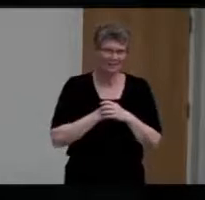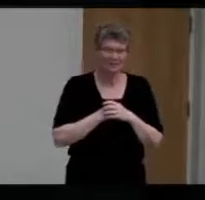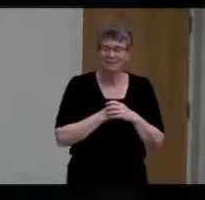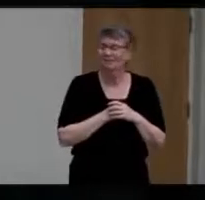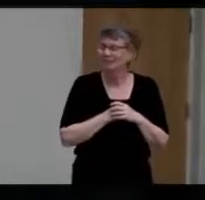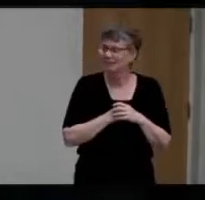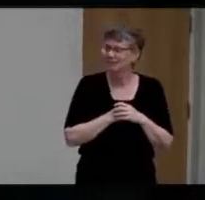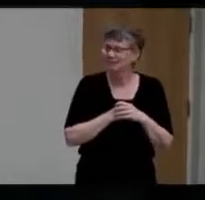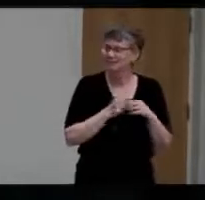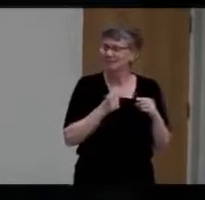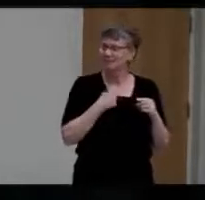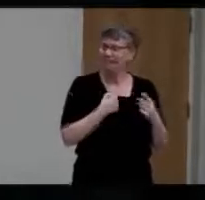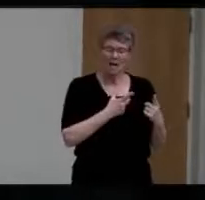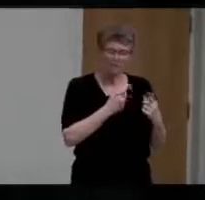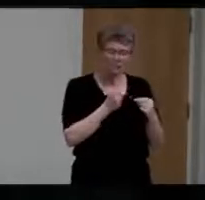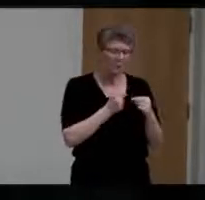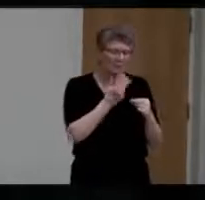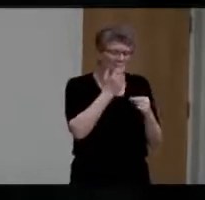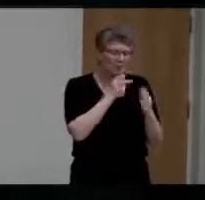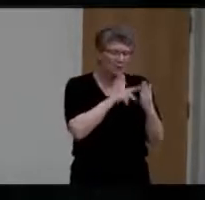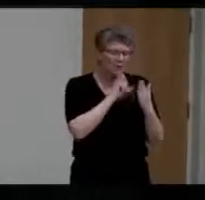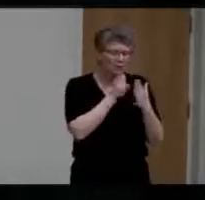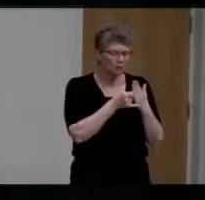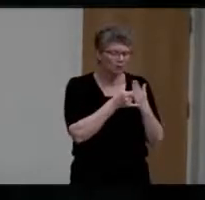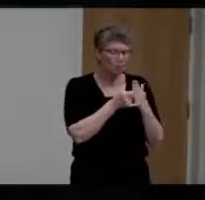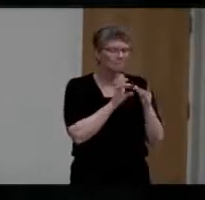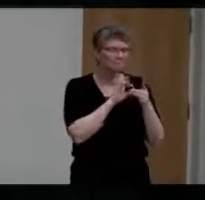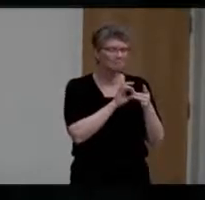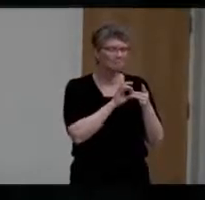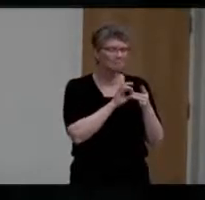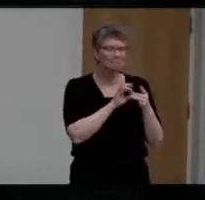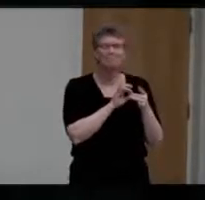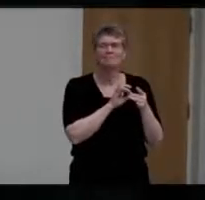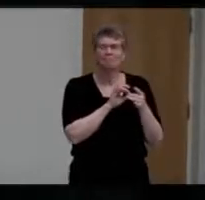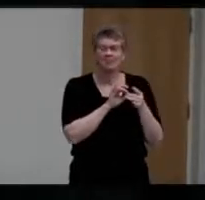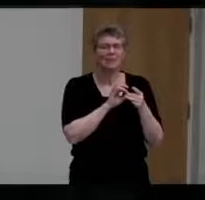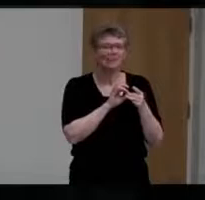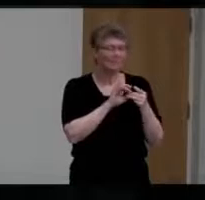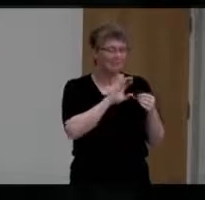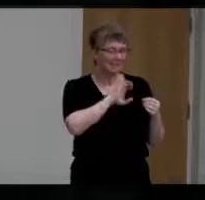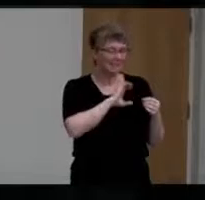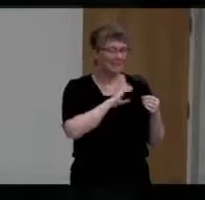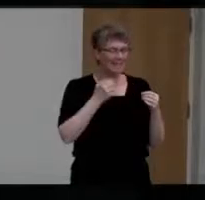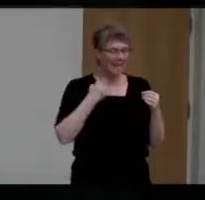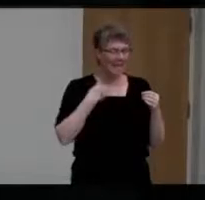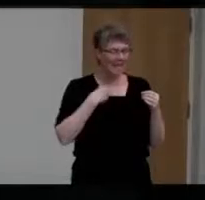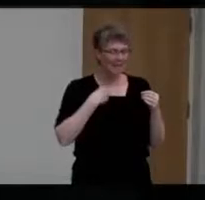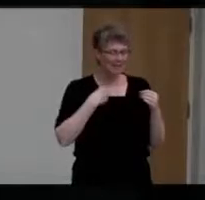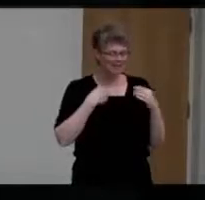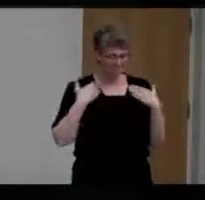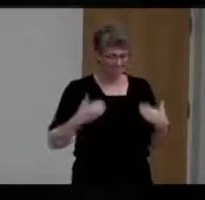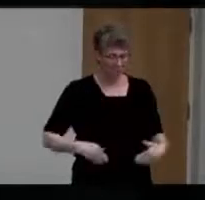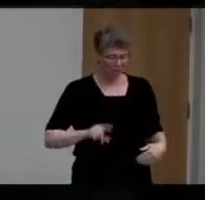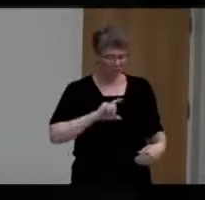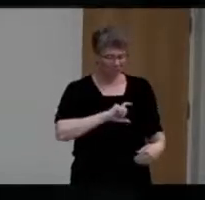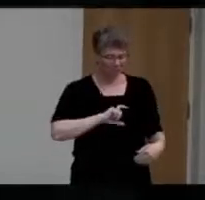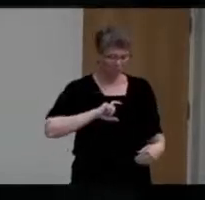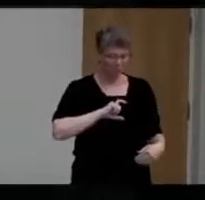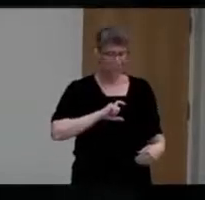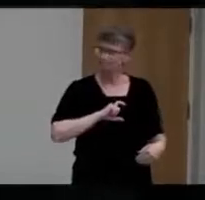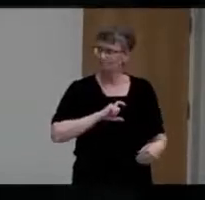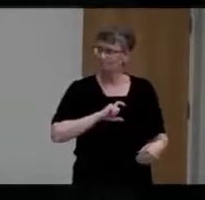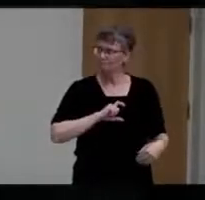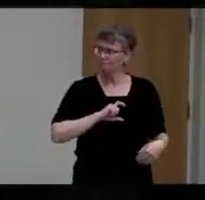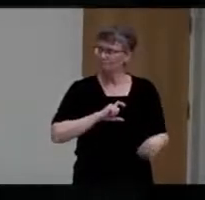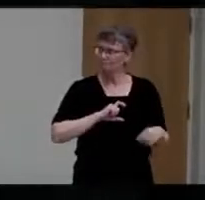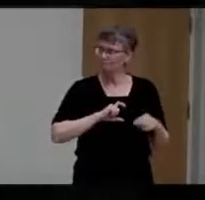at community-led police accountability. So you have body cams on police. There's no body cam looking back at the police. And